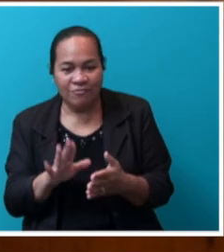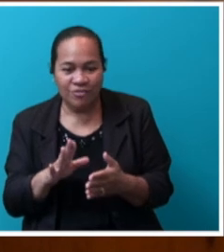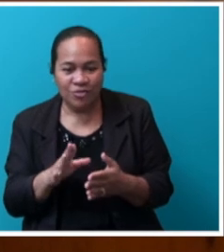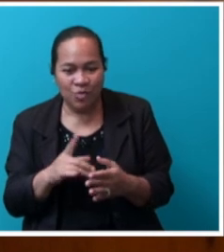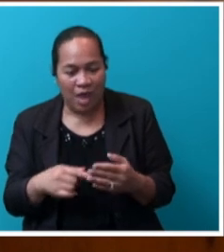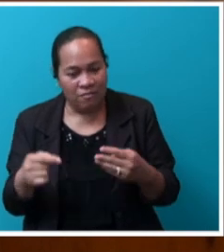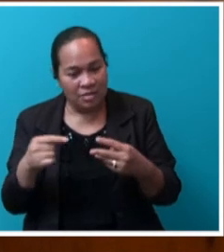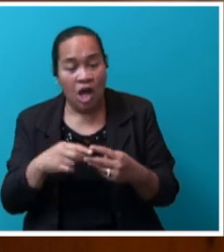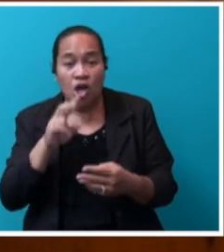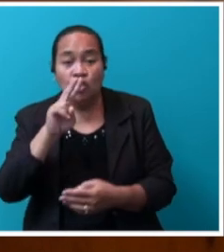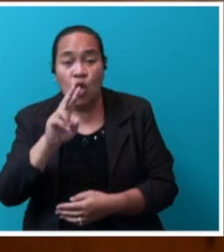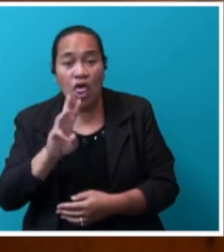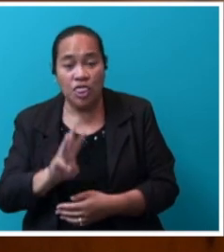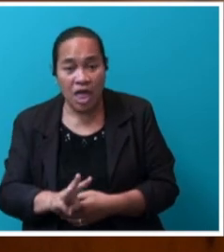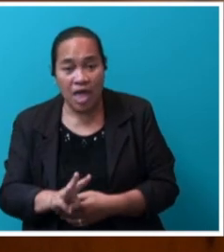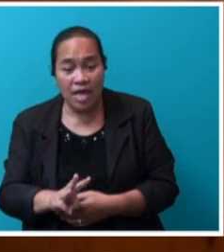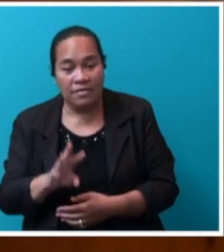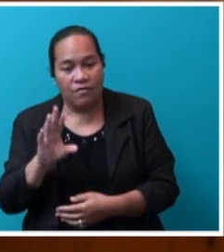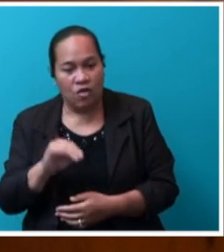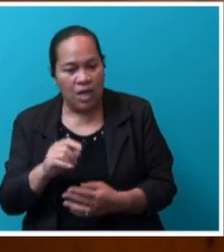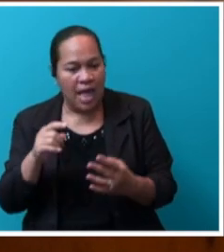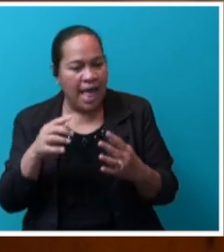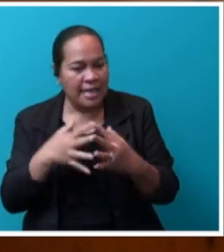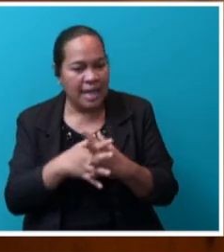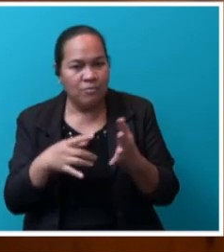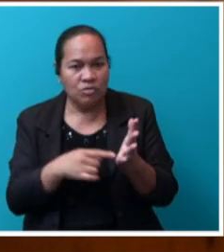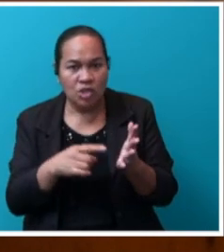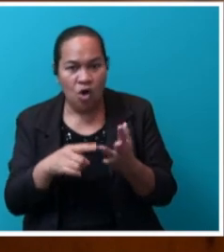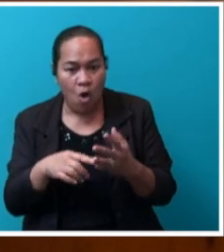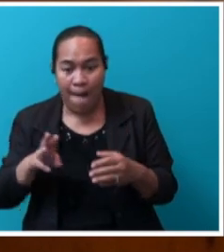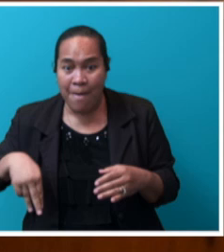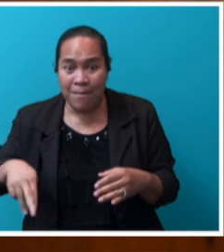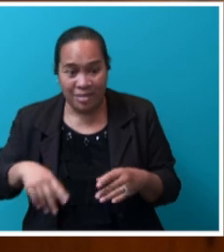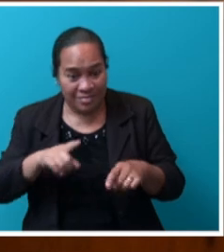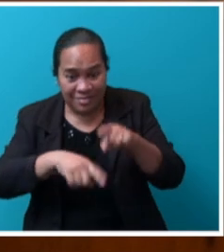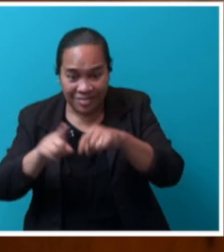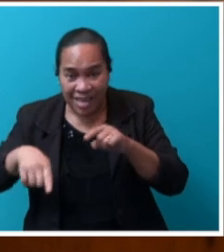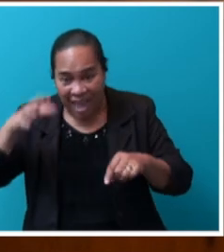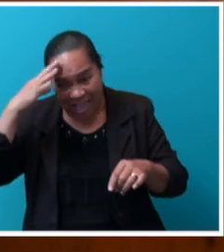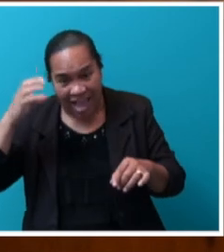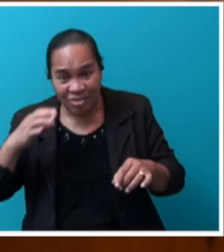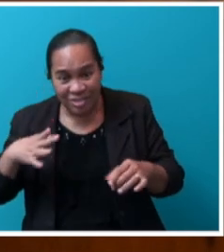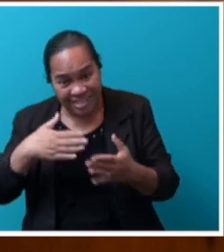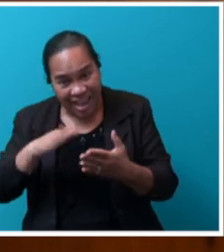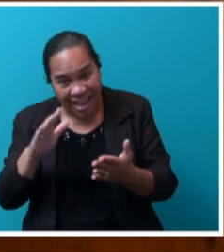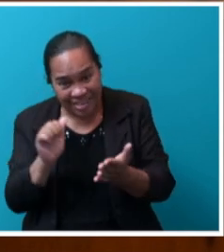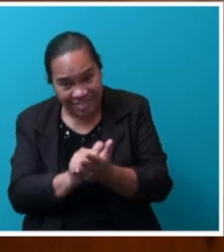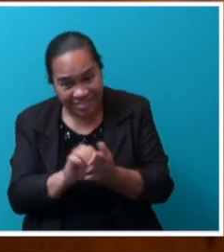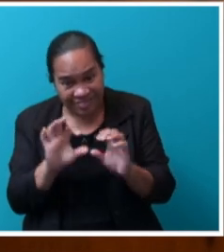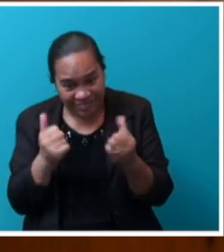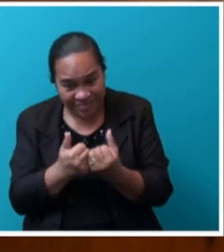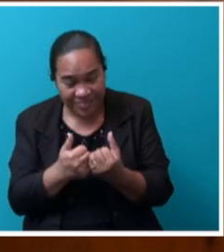of 2/3 of the WTO membership. This marks the start of a new era in global fisheries